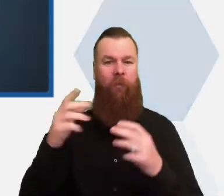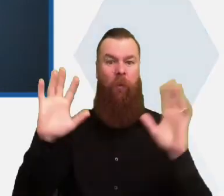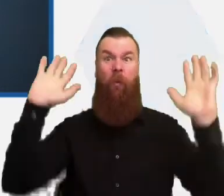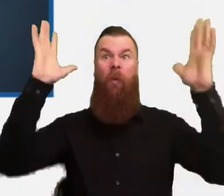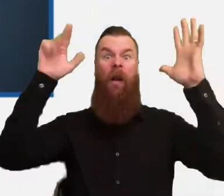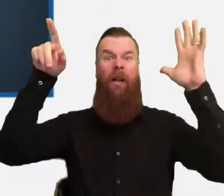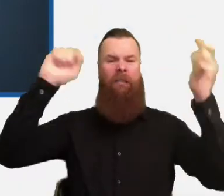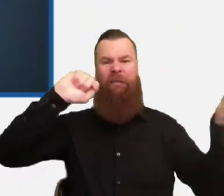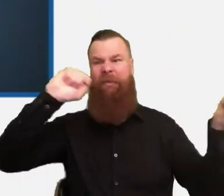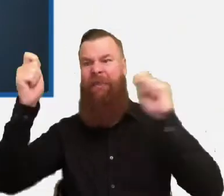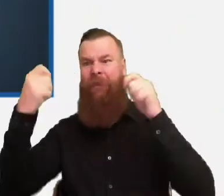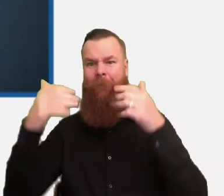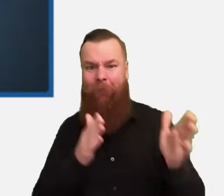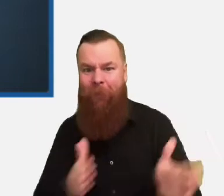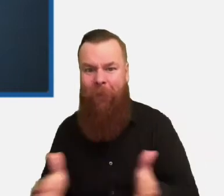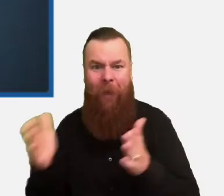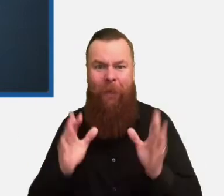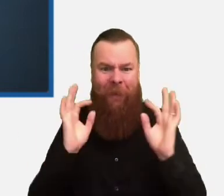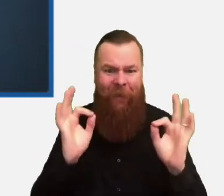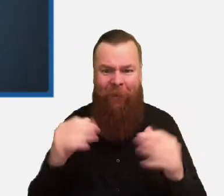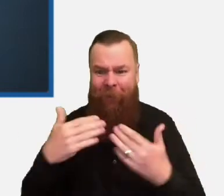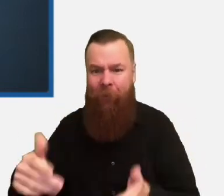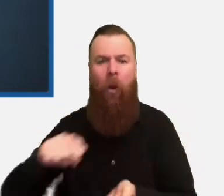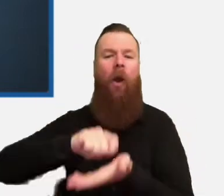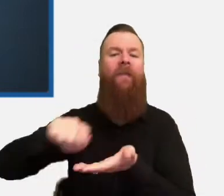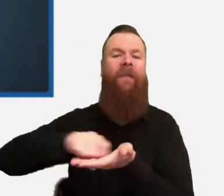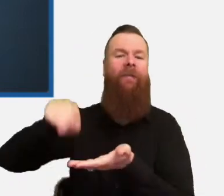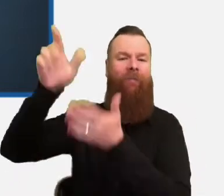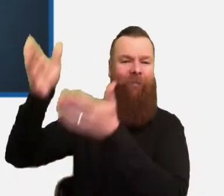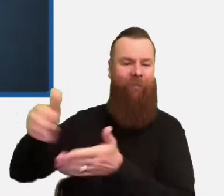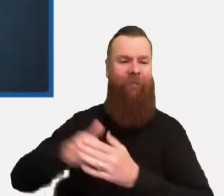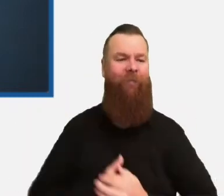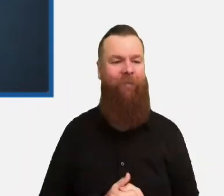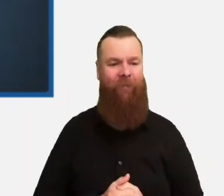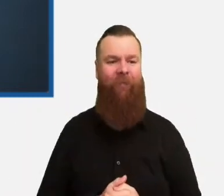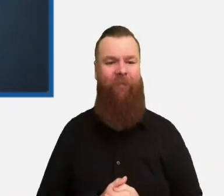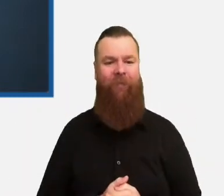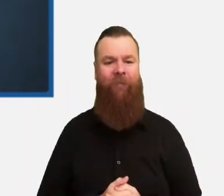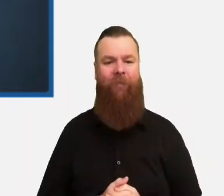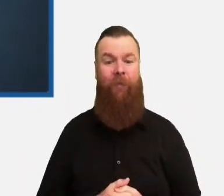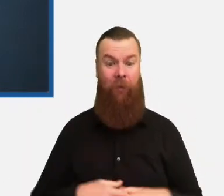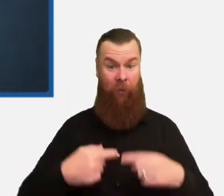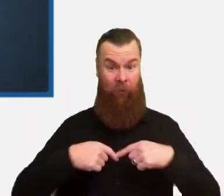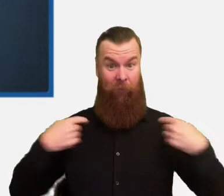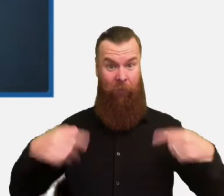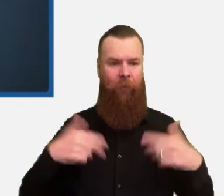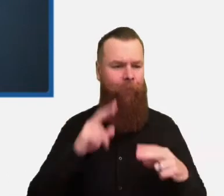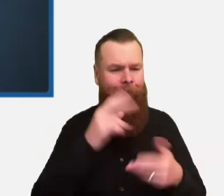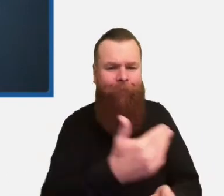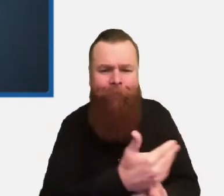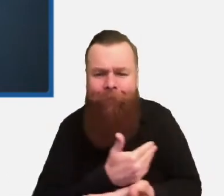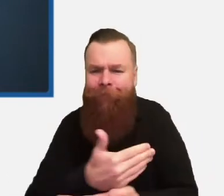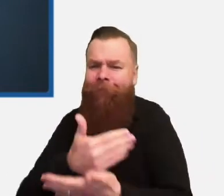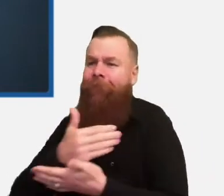Disaster Risk Reduction, and Humanitarian Action, Climate Justice, Sustainability, and Community Resilience